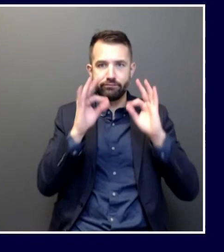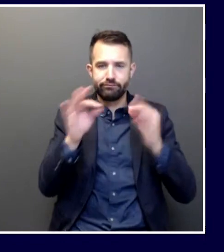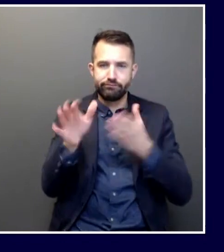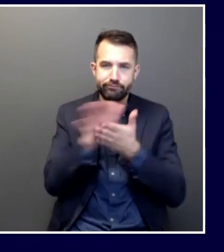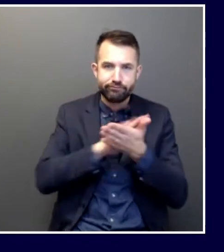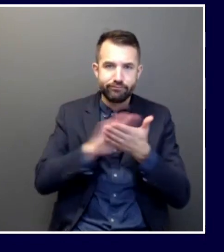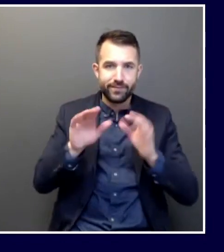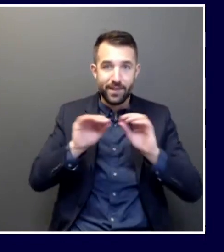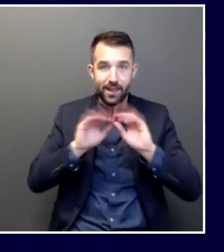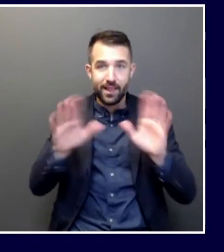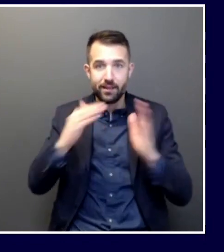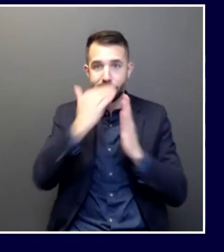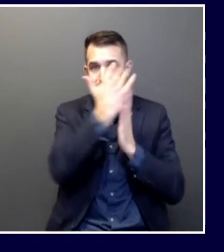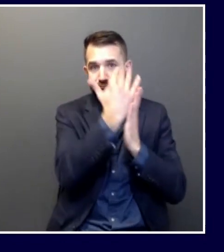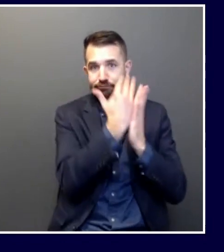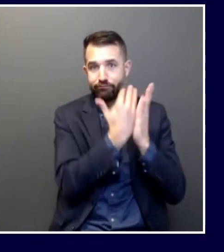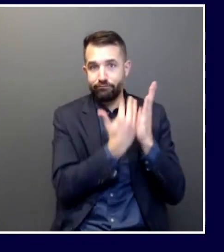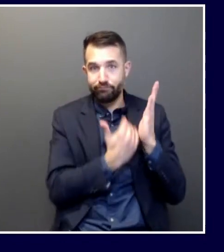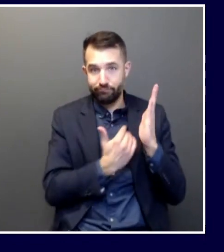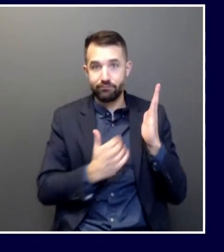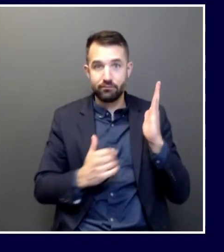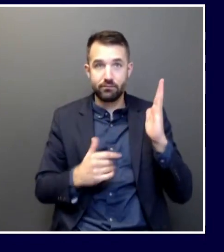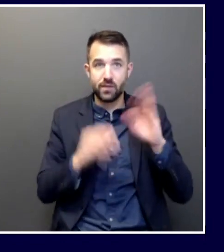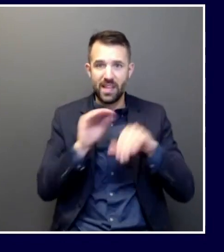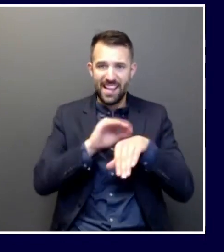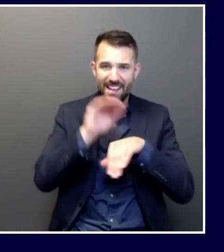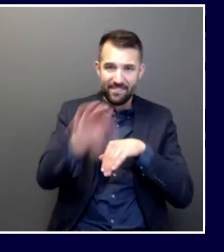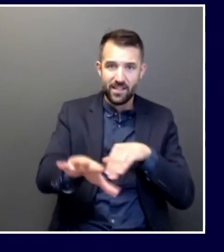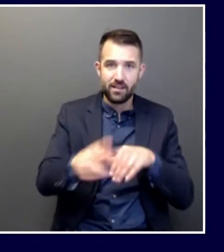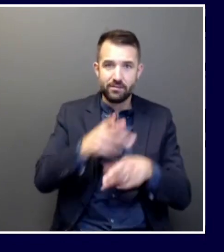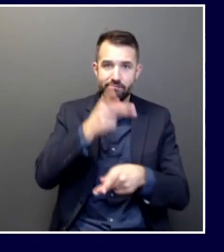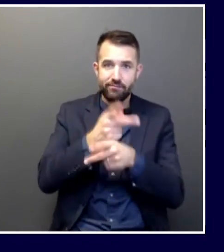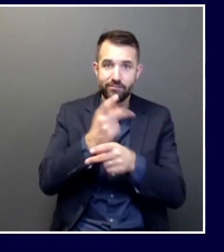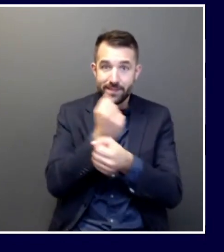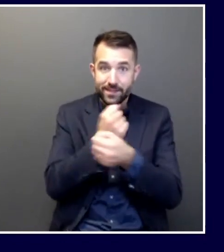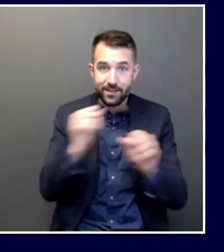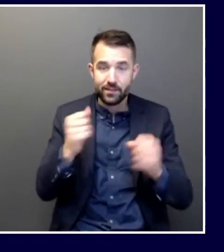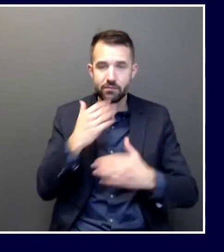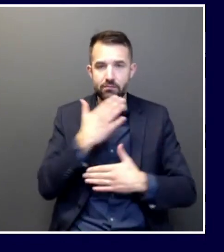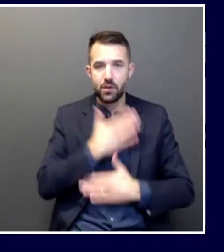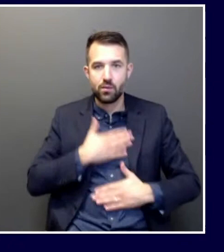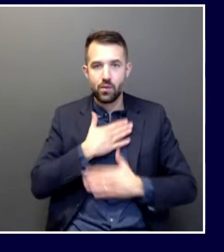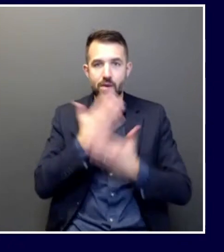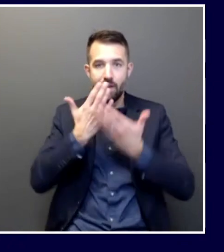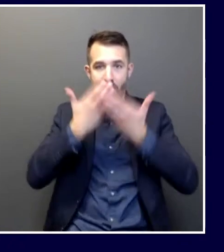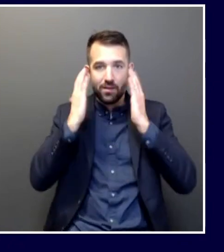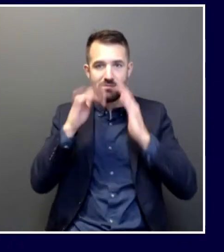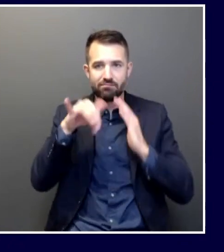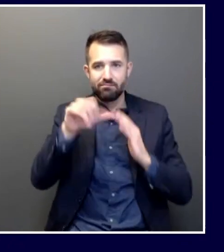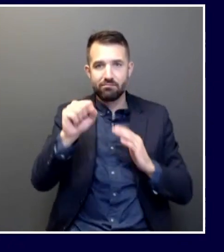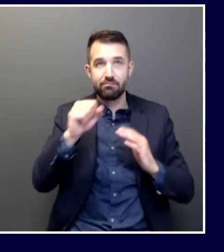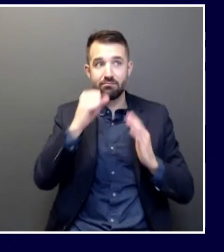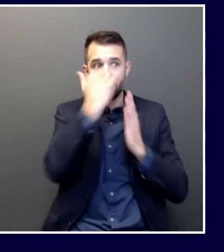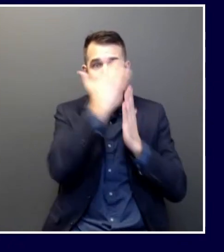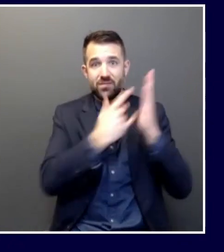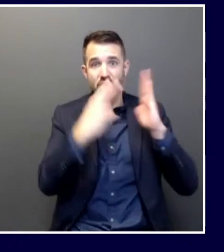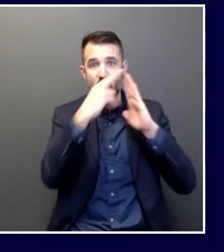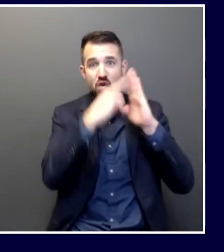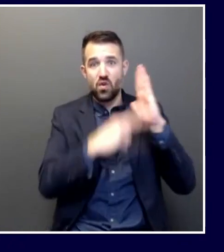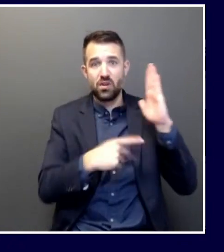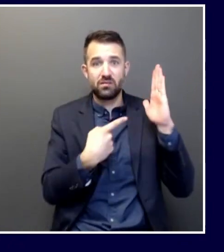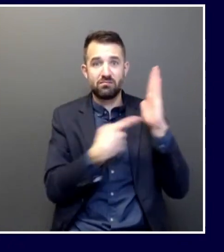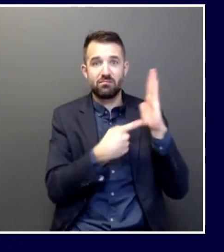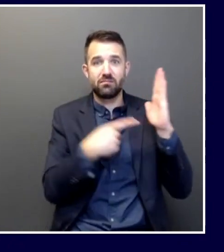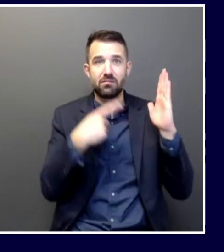safe and still enjoy a good Halloween. It's just crazy because a year ago